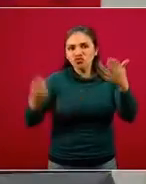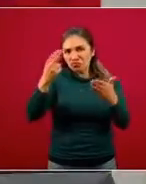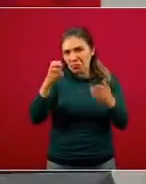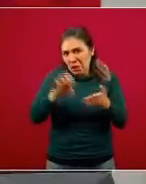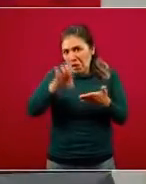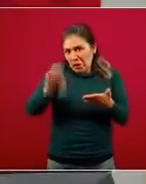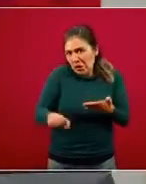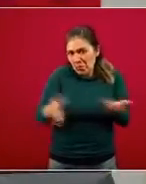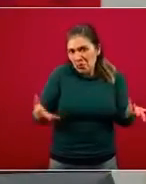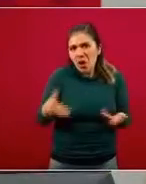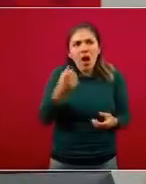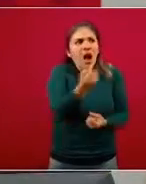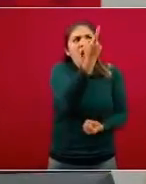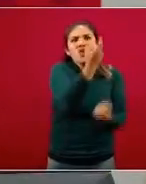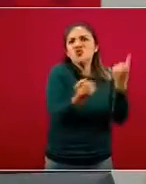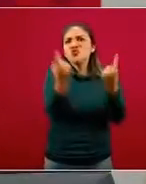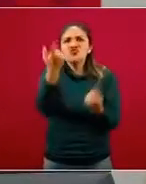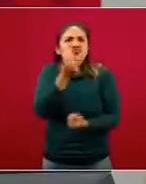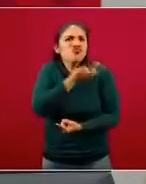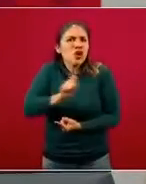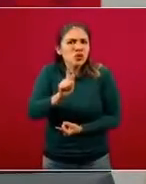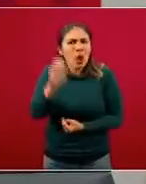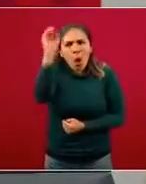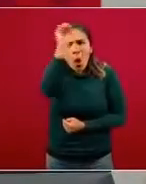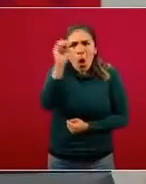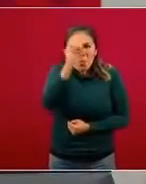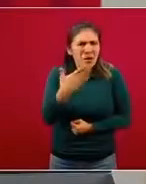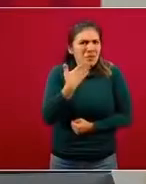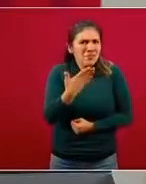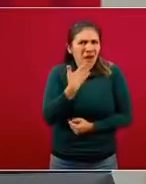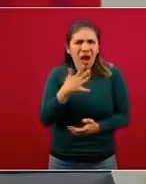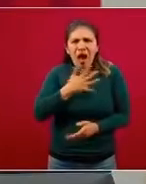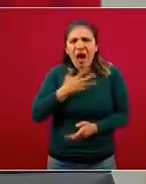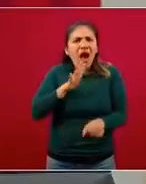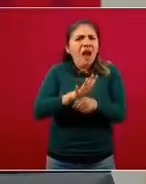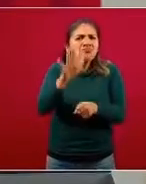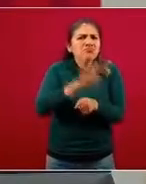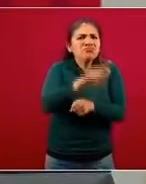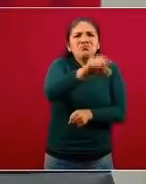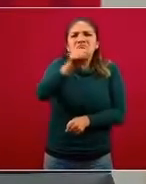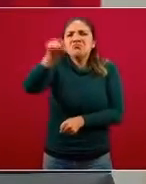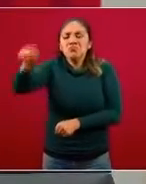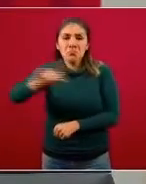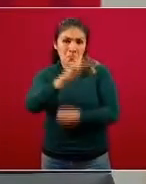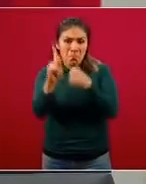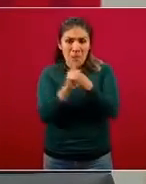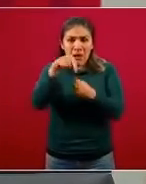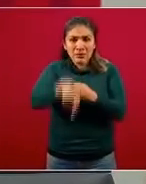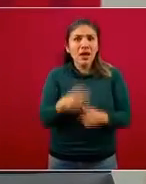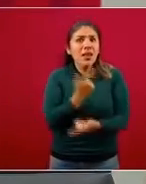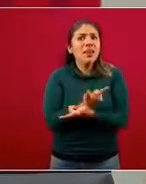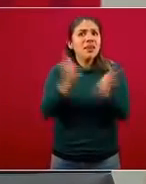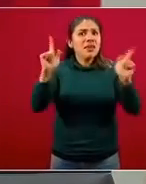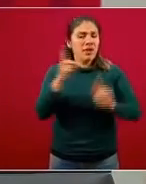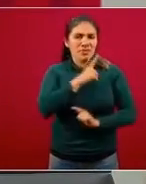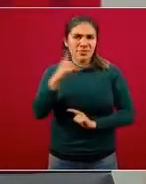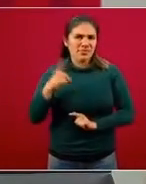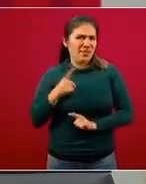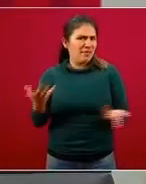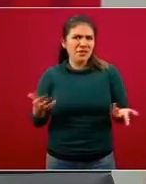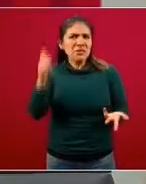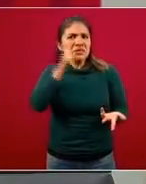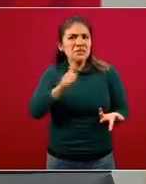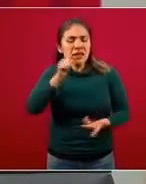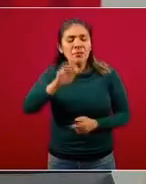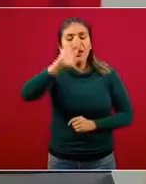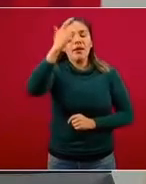For example, maybe somebody doesn't like the work of Siqueiros. I mean, if you want to opine, go right ahead. This